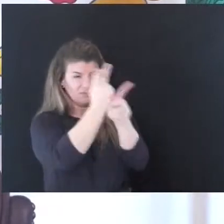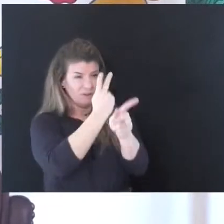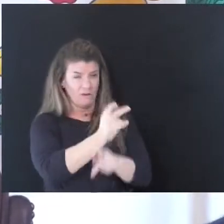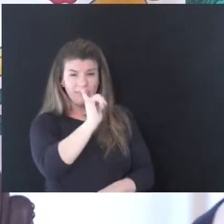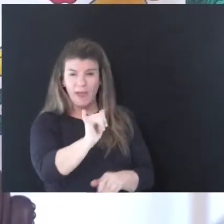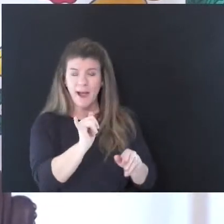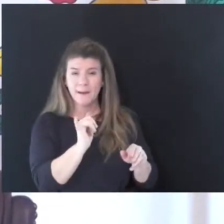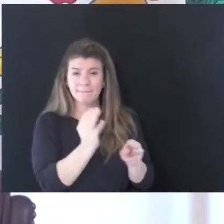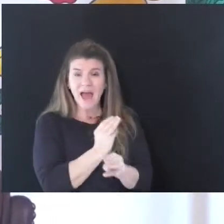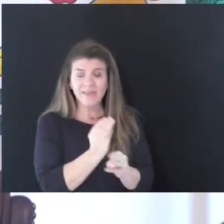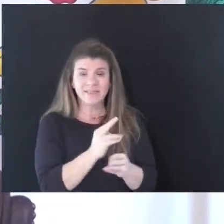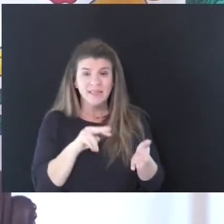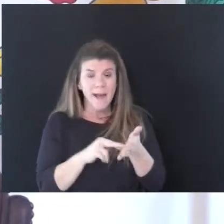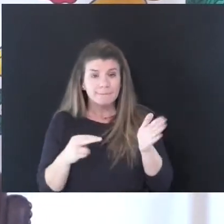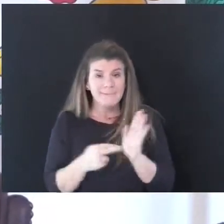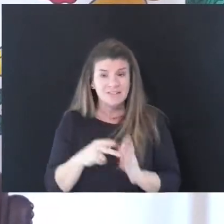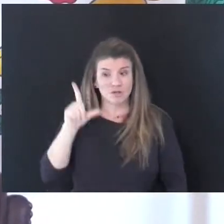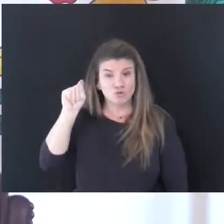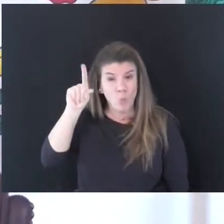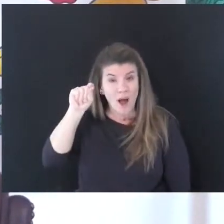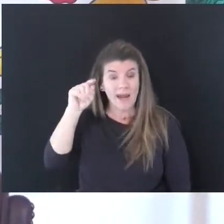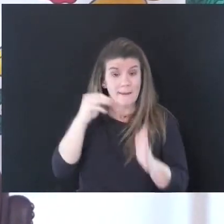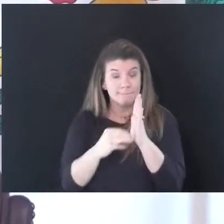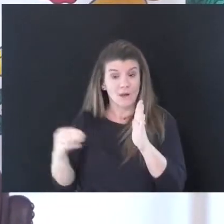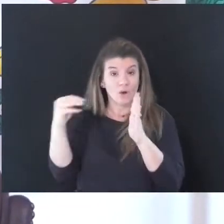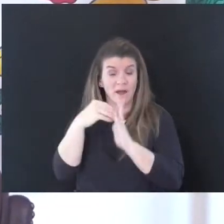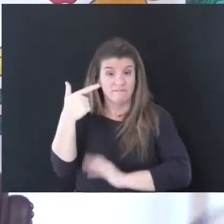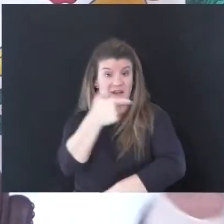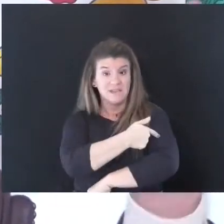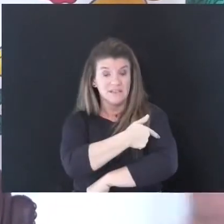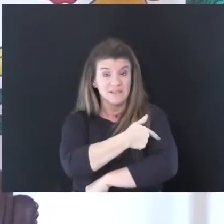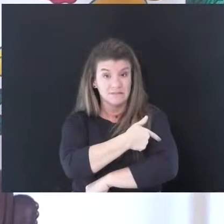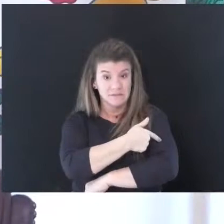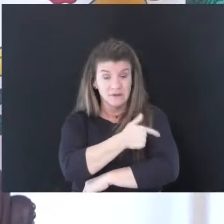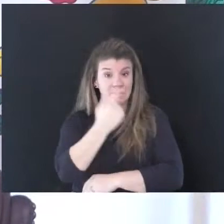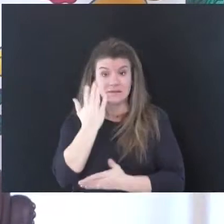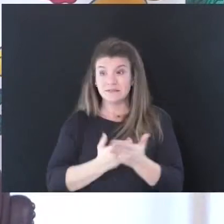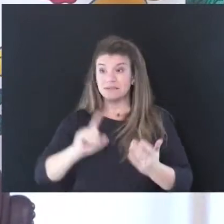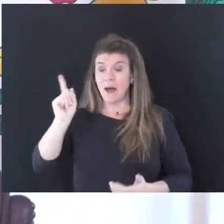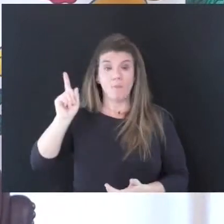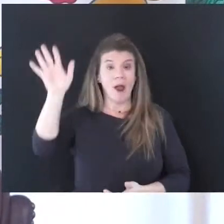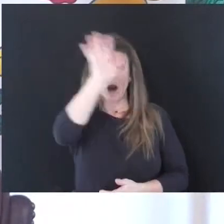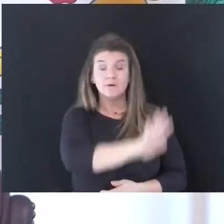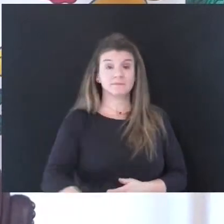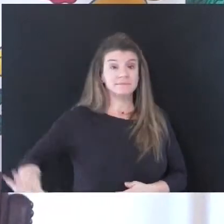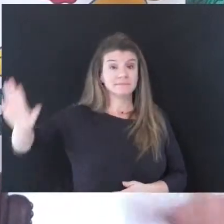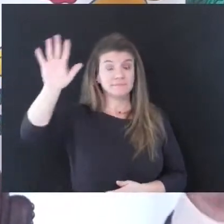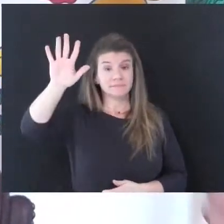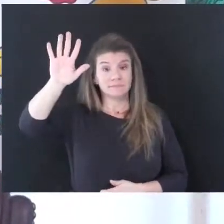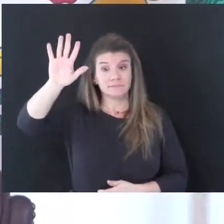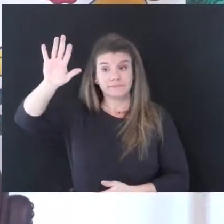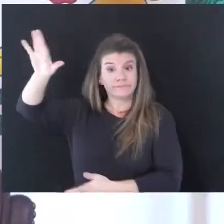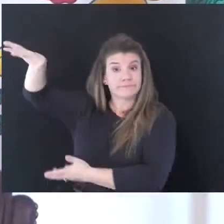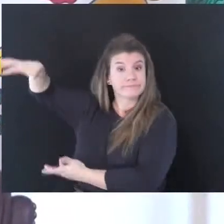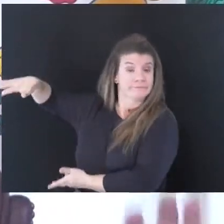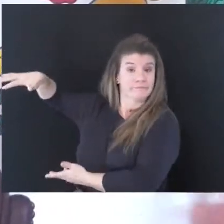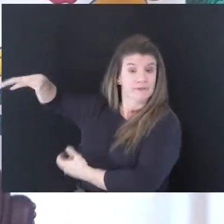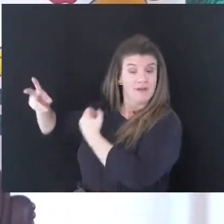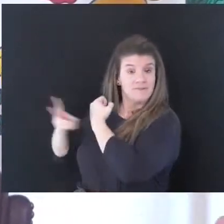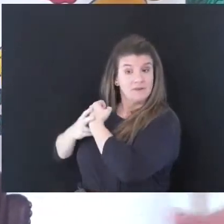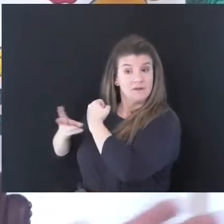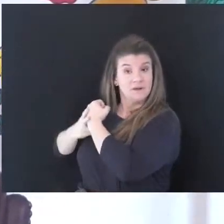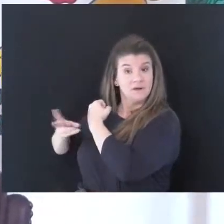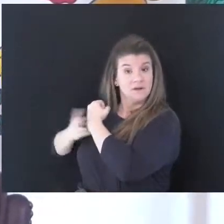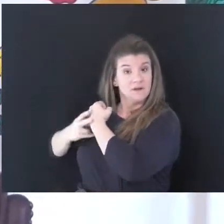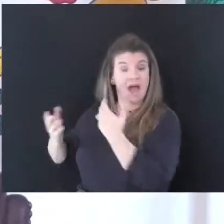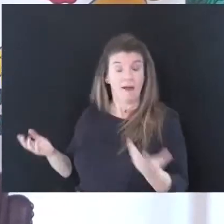there. There's 20 million vaccines in our nation right now. Now, we'd like them to make more, but